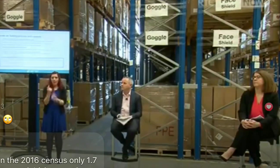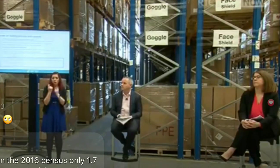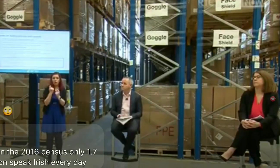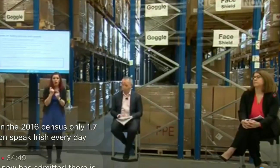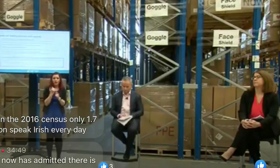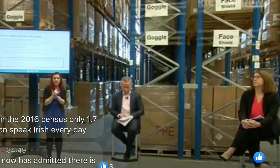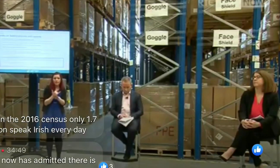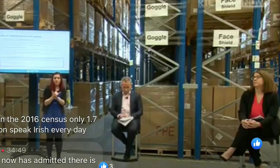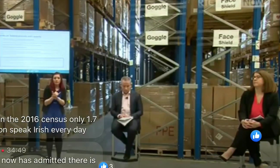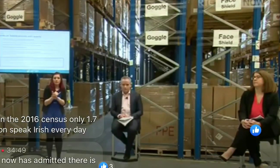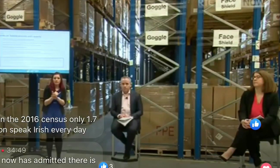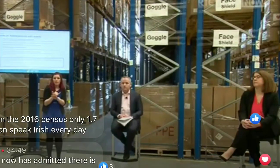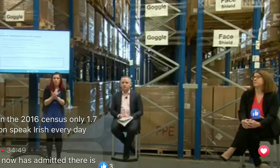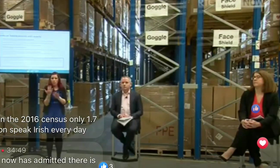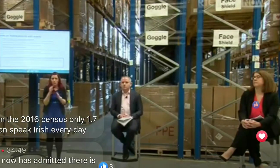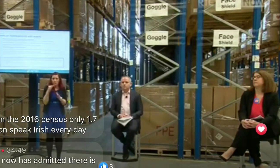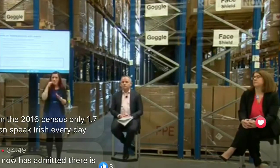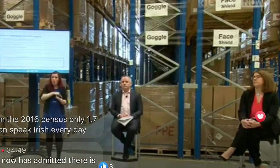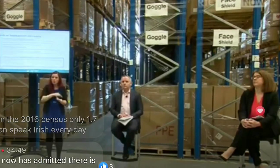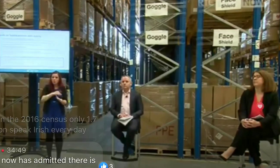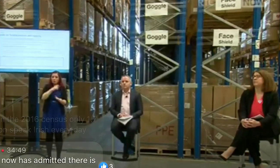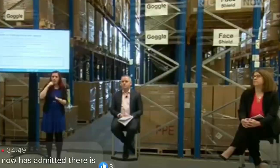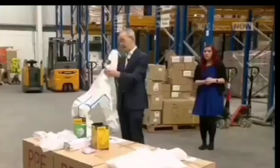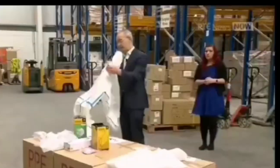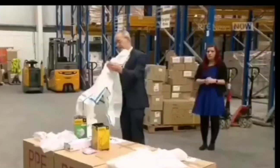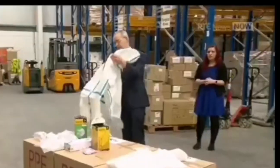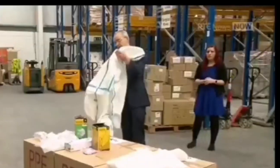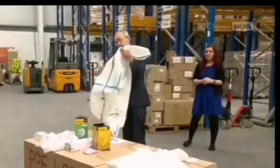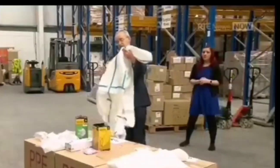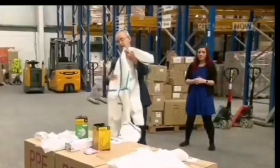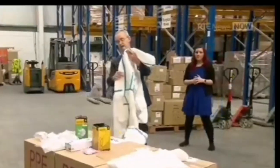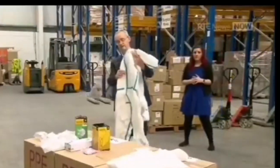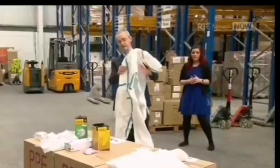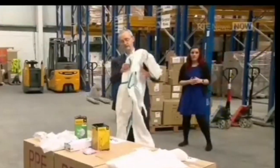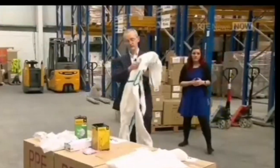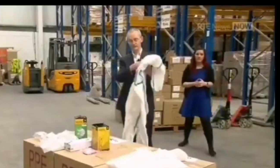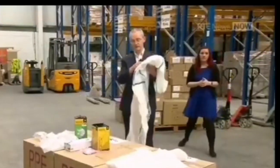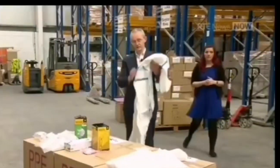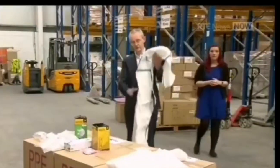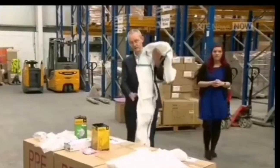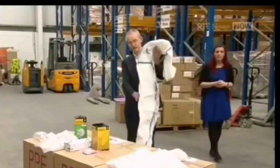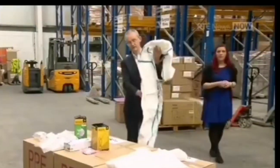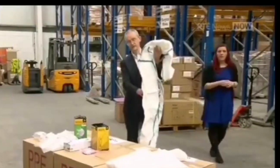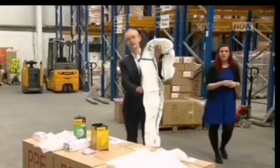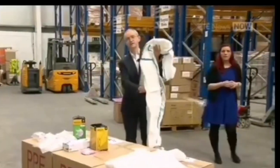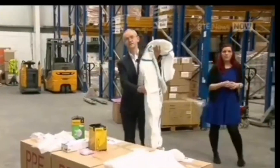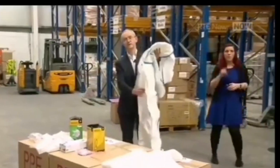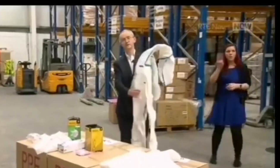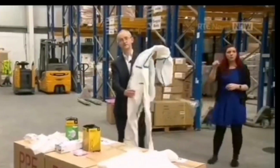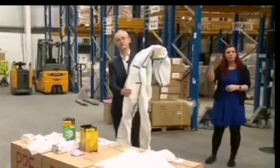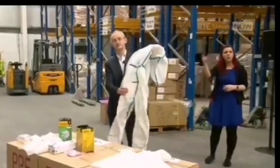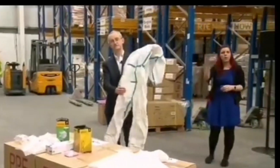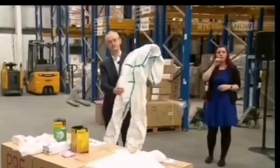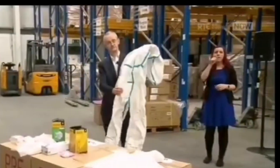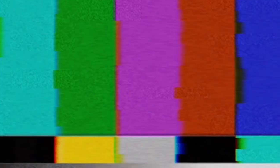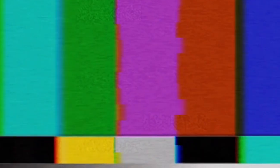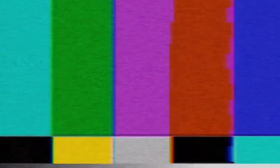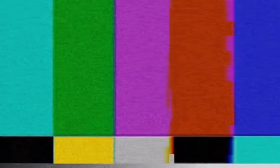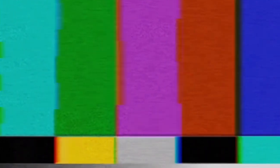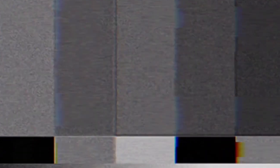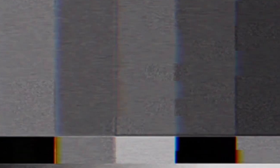healthcare system works. So it's important to acknowledge that. Items that we have here is what we could call a coverall